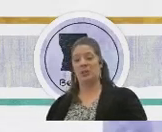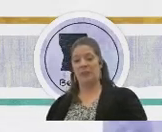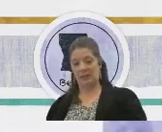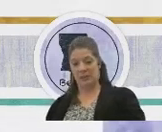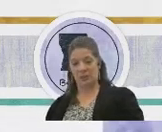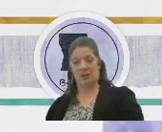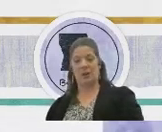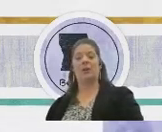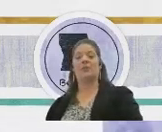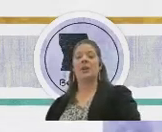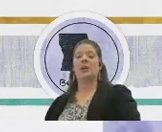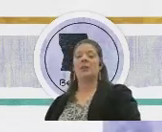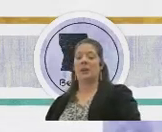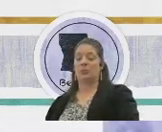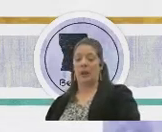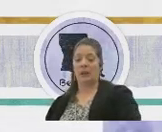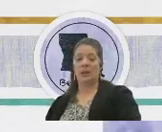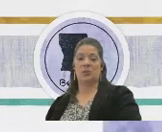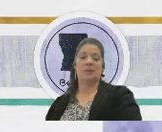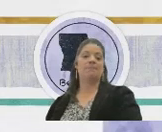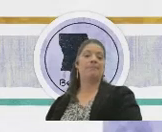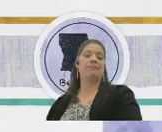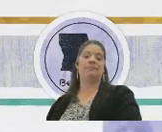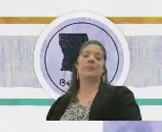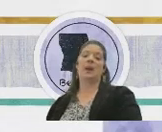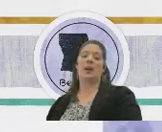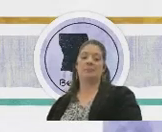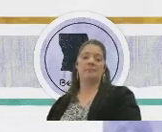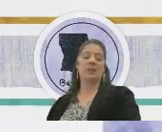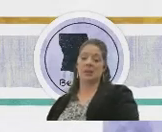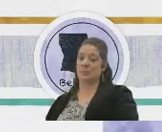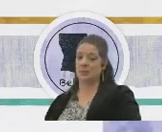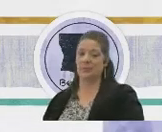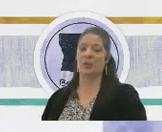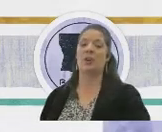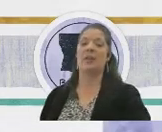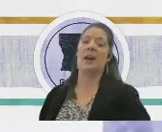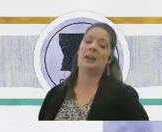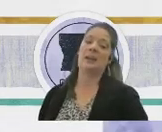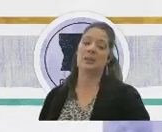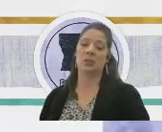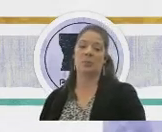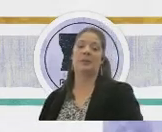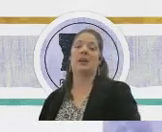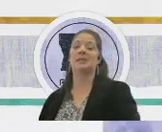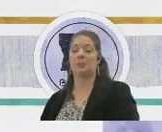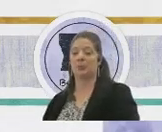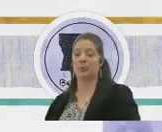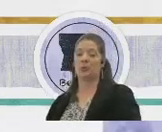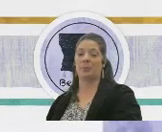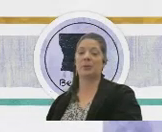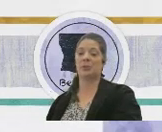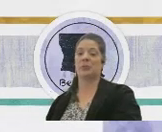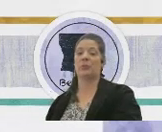are actually in violation of federal regulation. The nuts and bolts of it are that it's determined that a